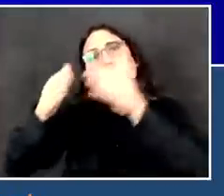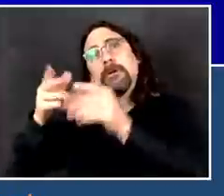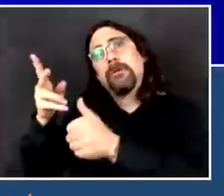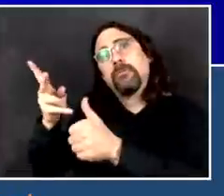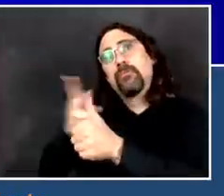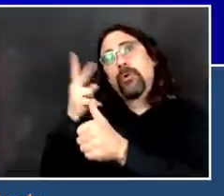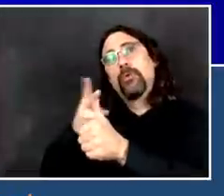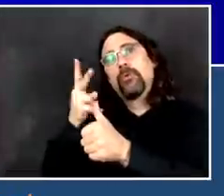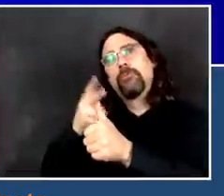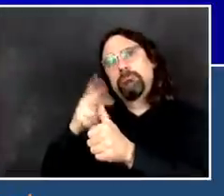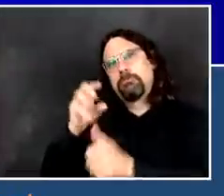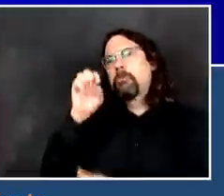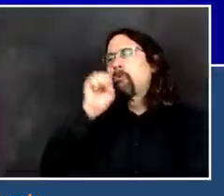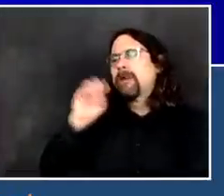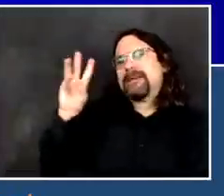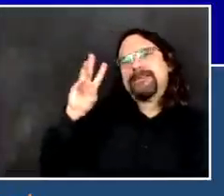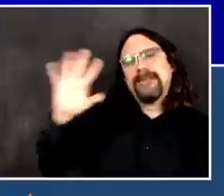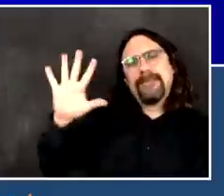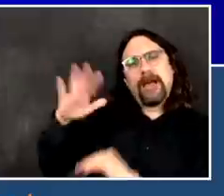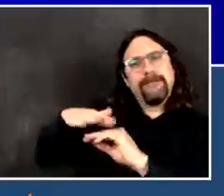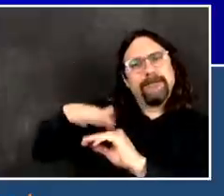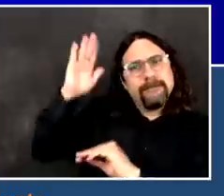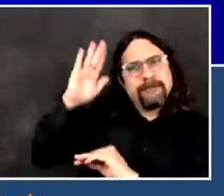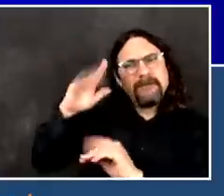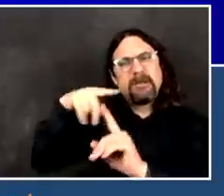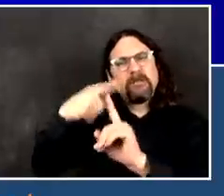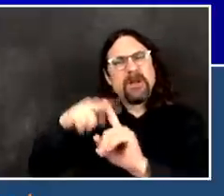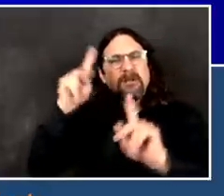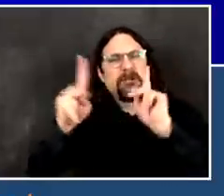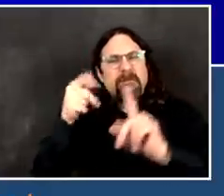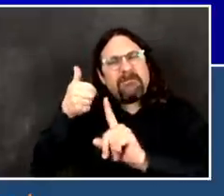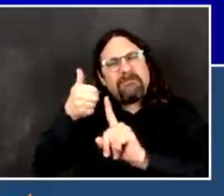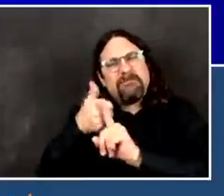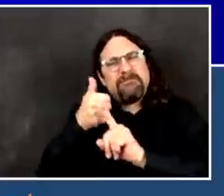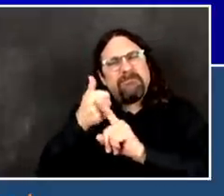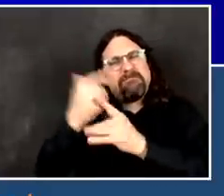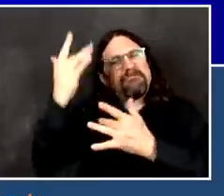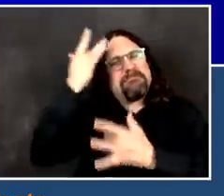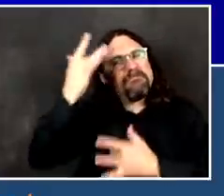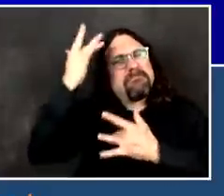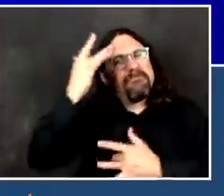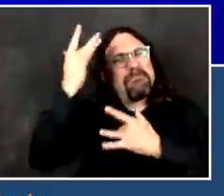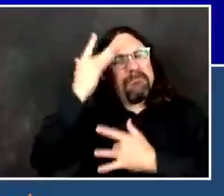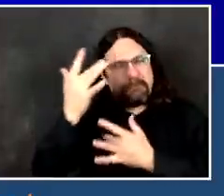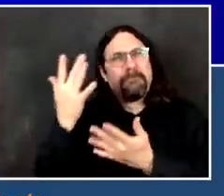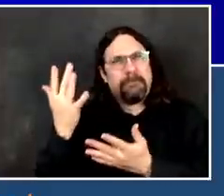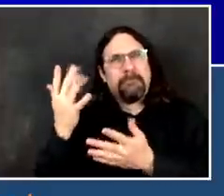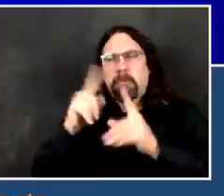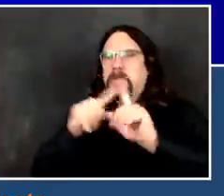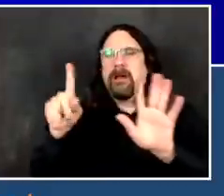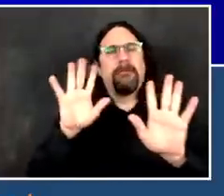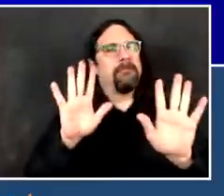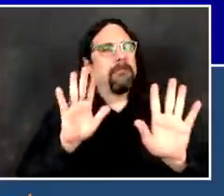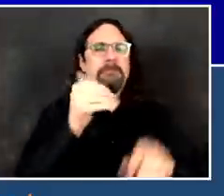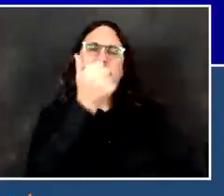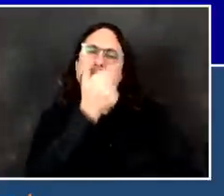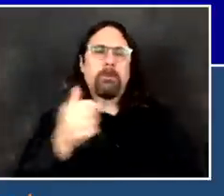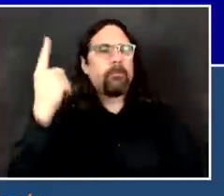serious conditions that put people in danger. So please, if you meet those criteria, if you are someone who